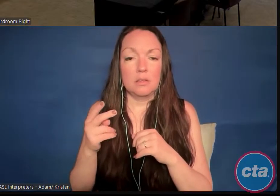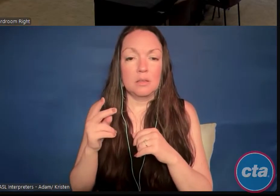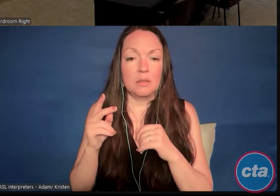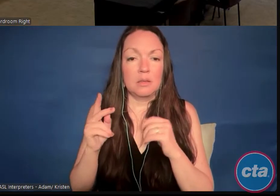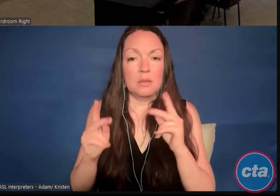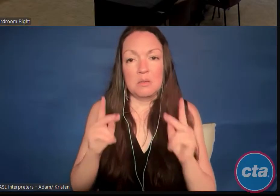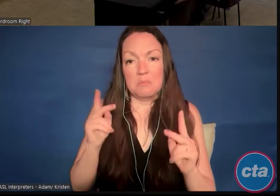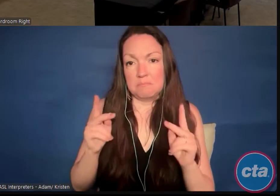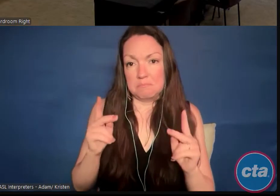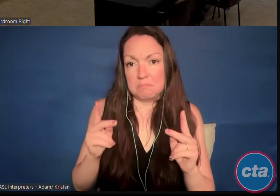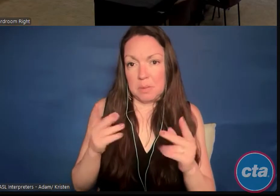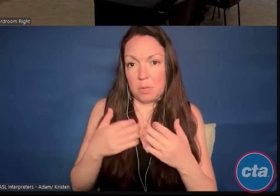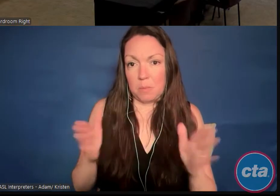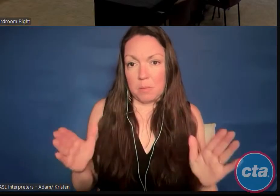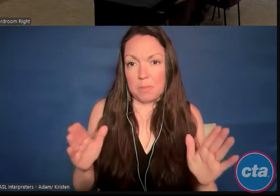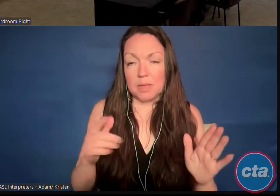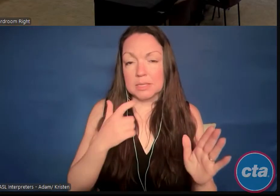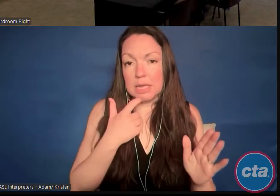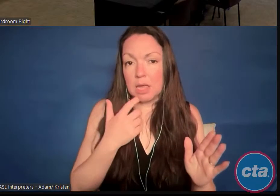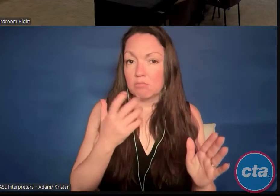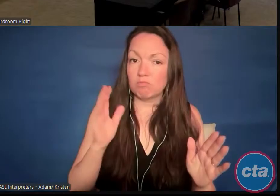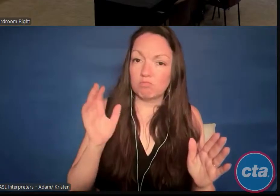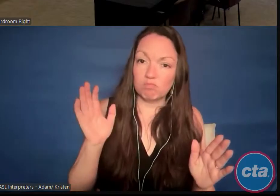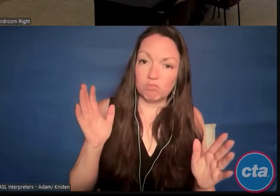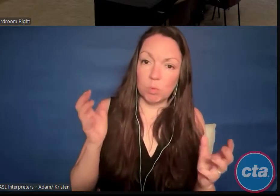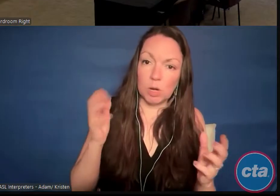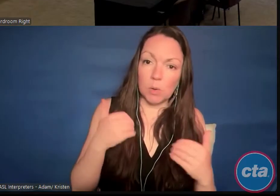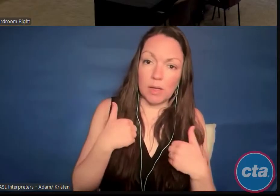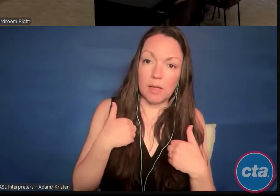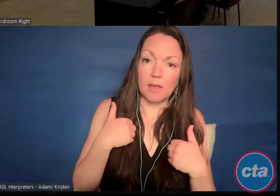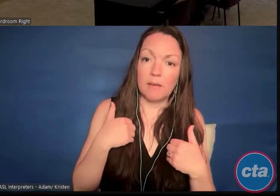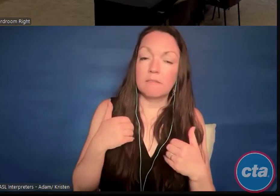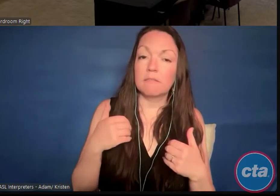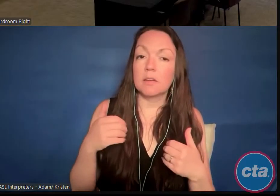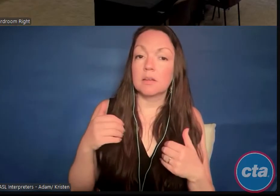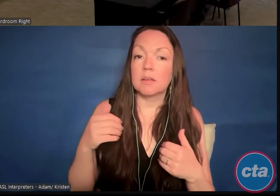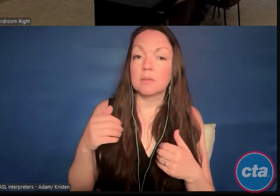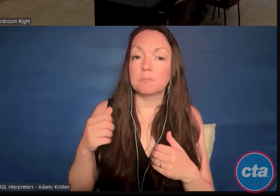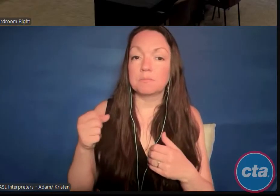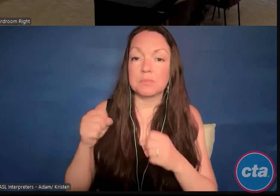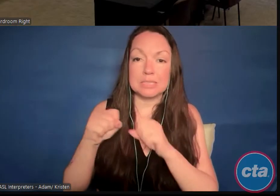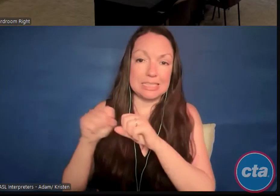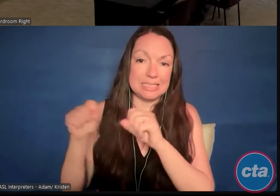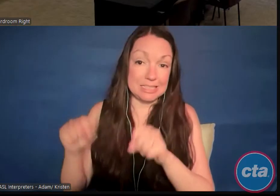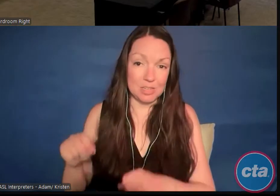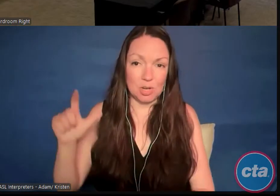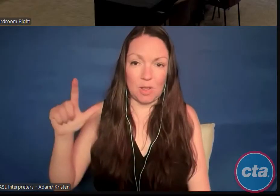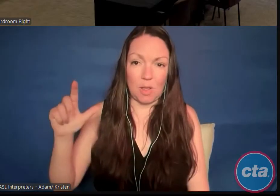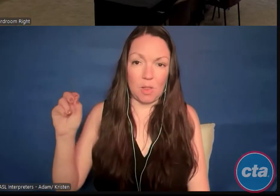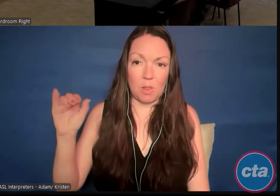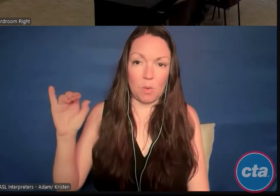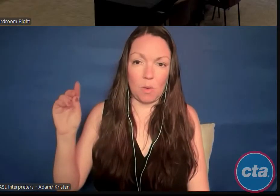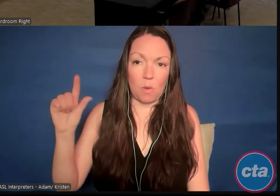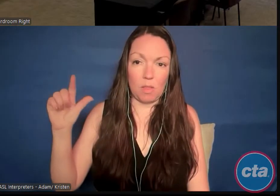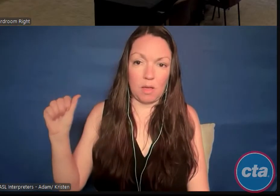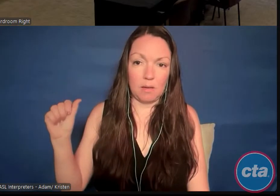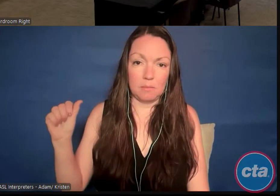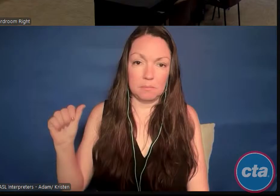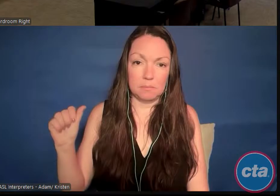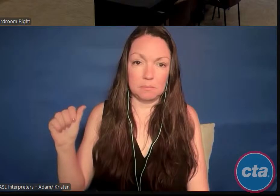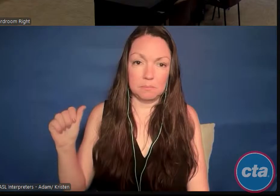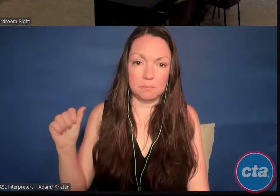to have like an infill purple station at Loyola. Is that something that the CTA